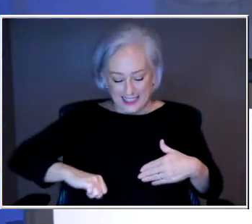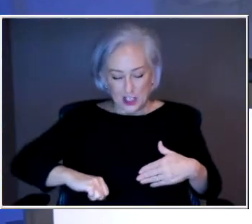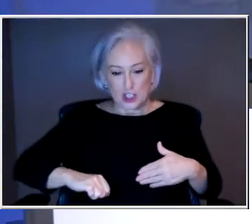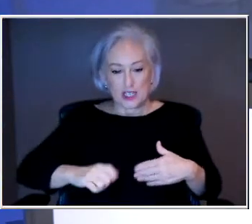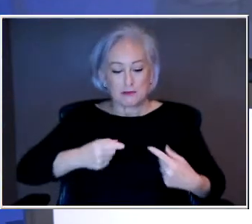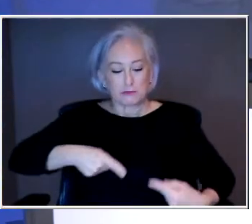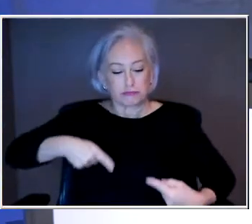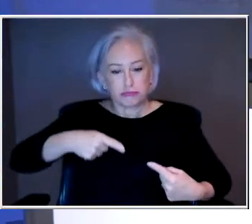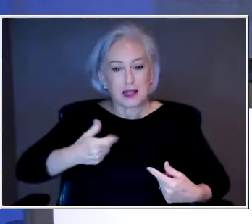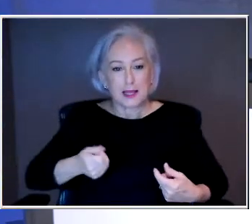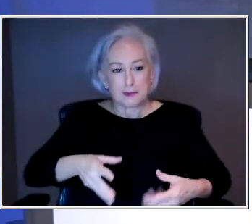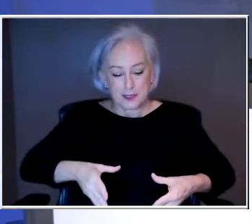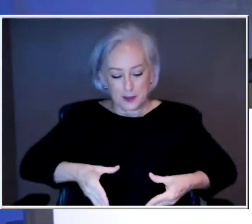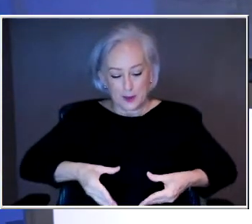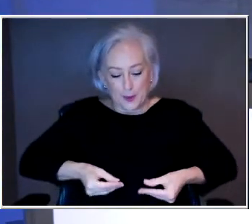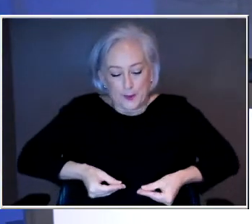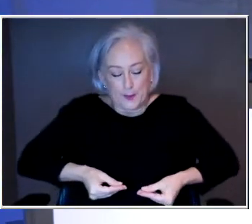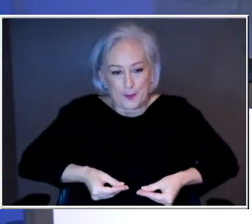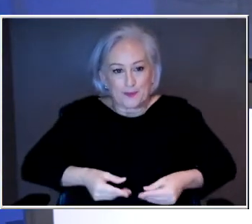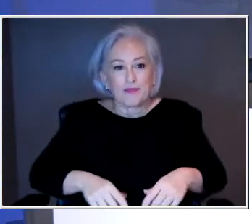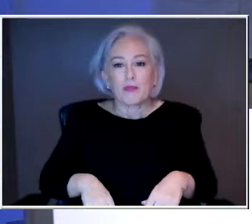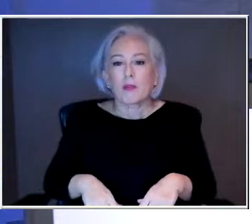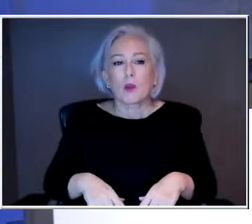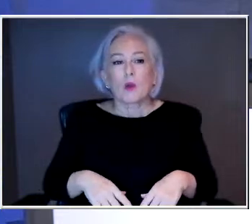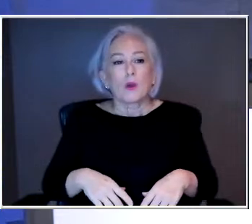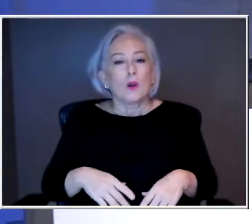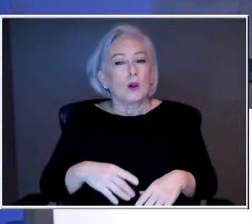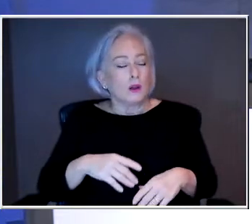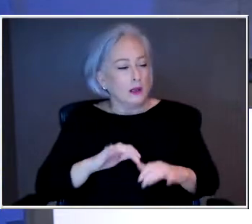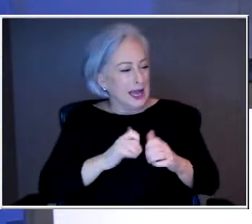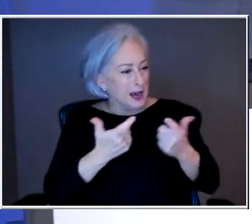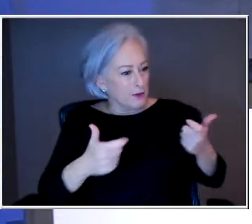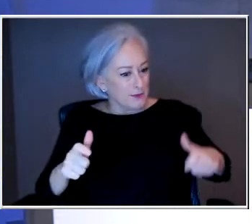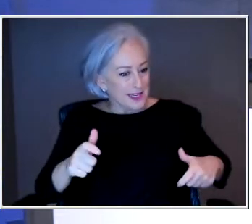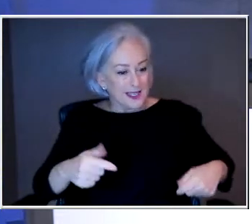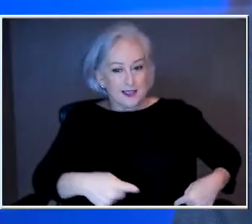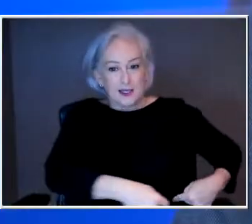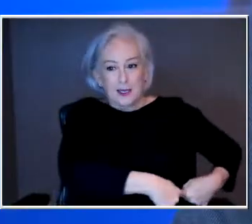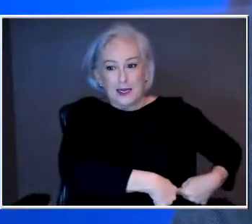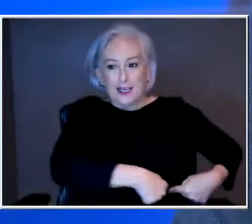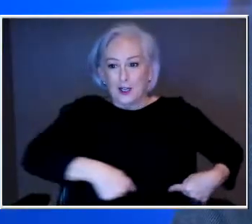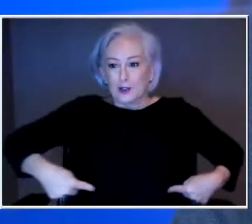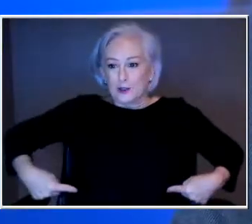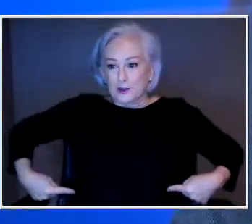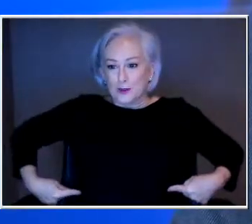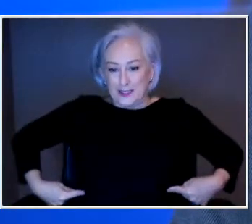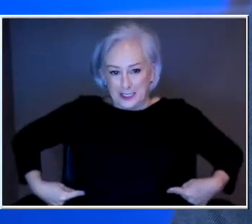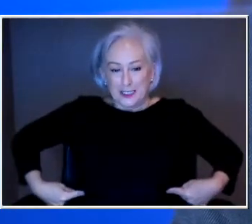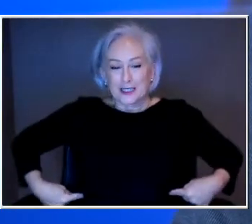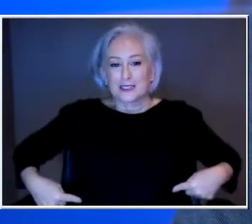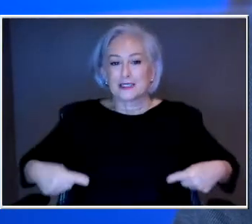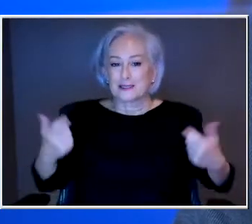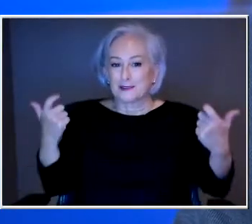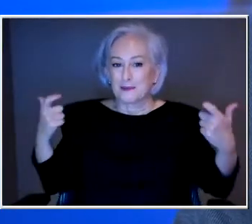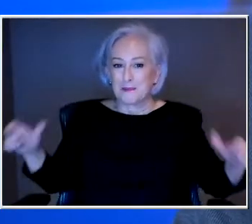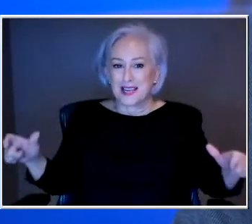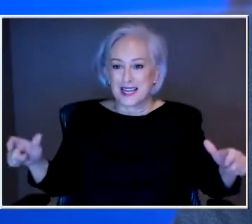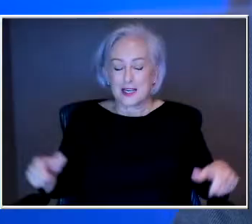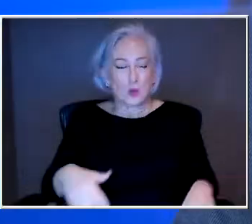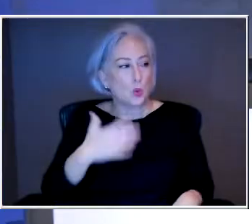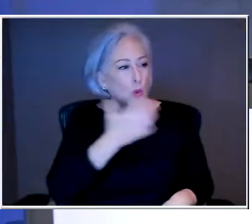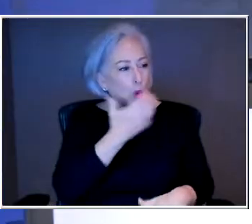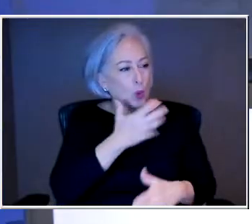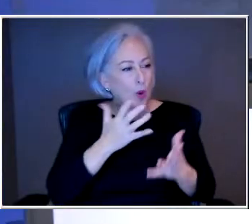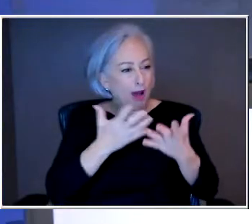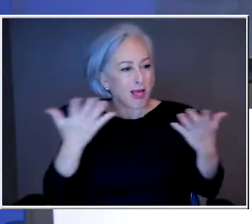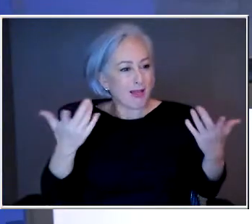do they? It basically runs from one side of my abdomen to the other. So it's a pretty. So big you had a lot. It was a big incision going on. Yeah. And